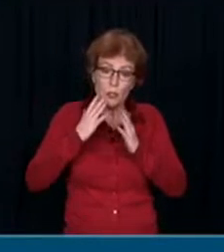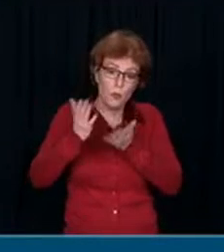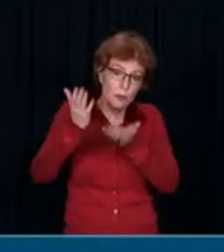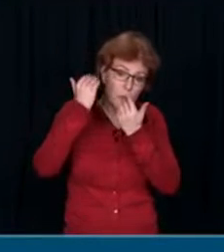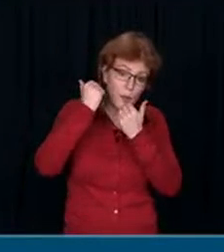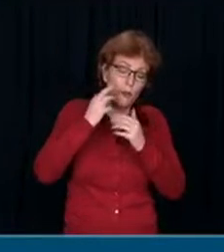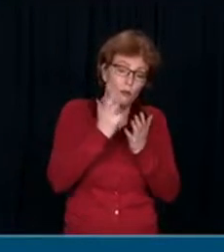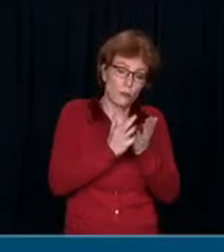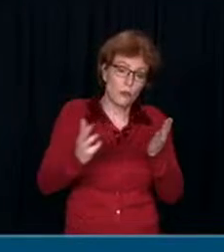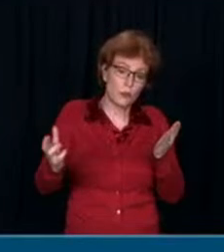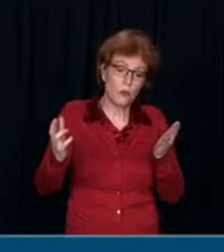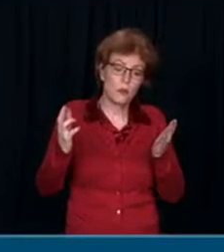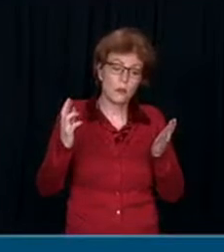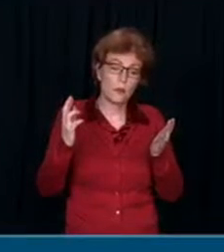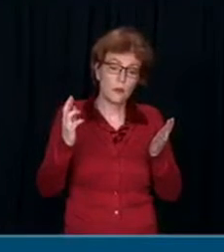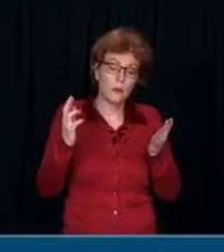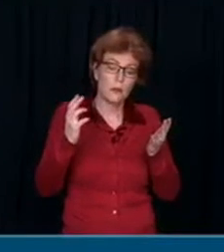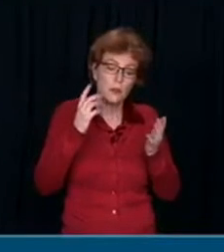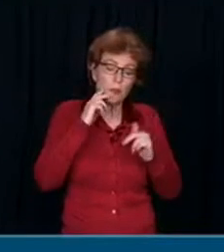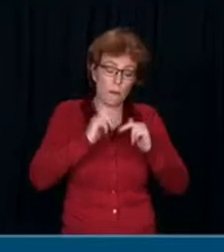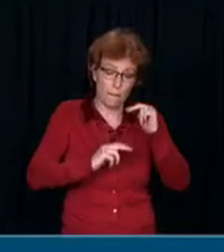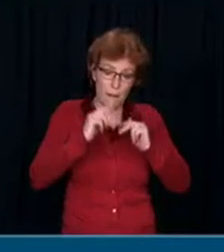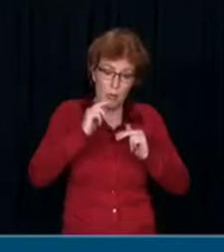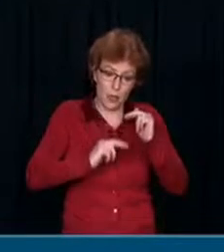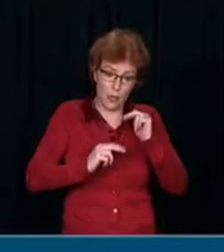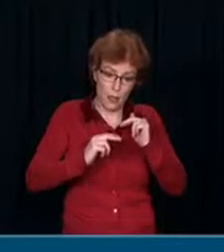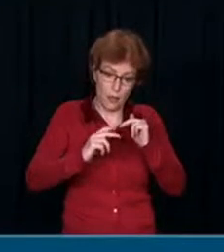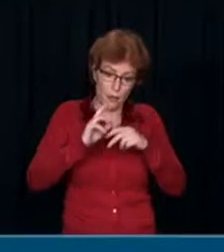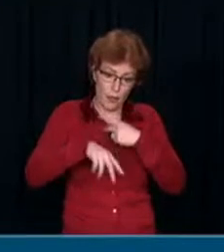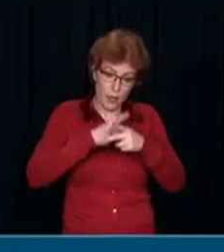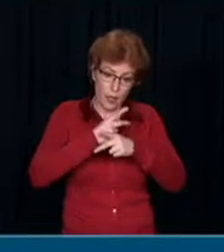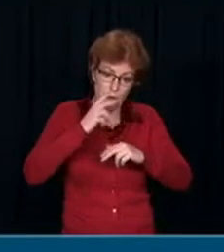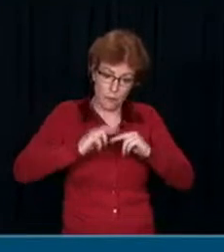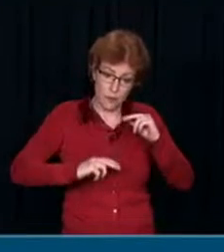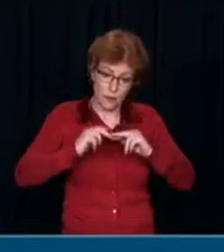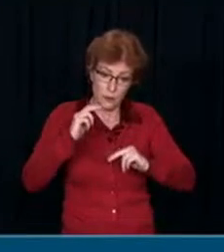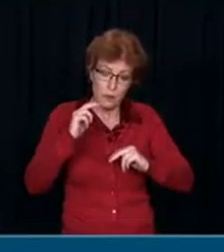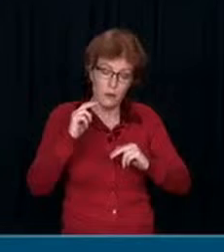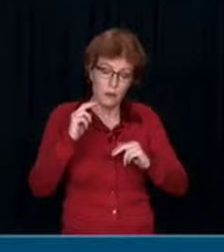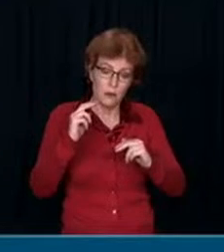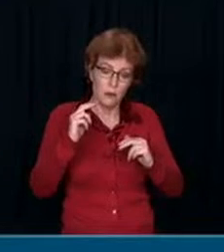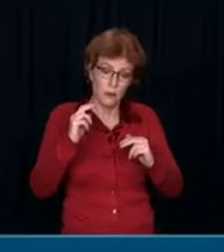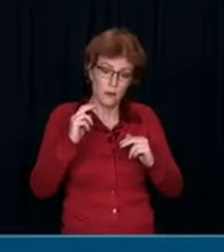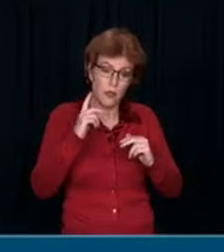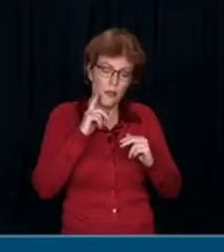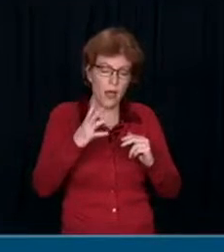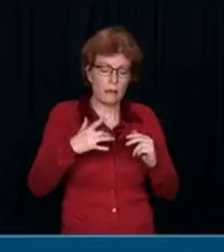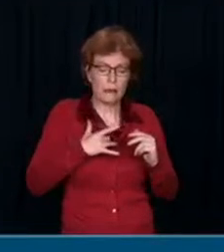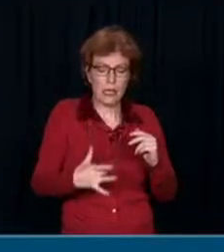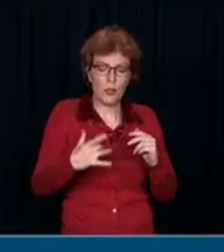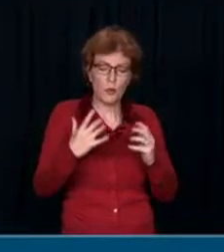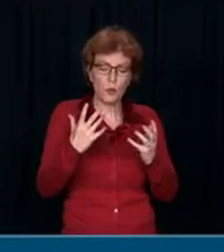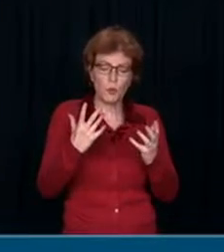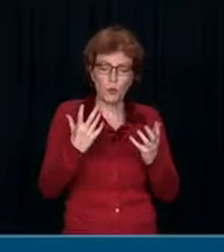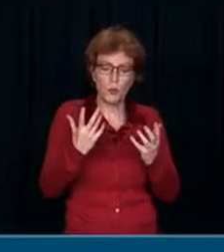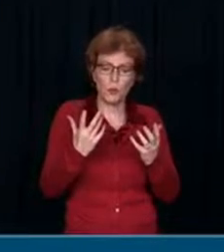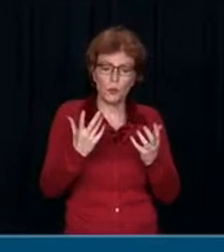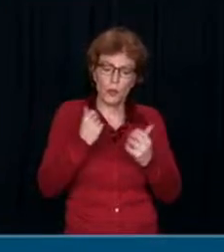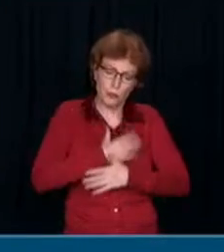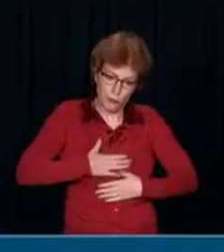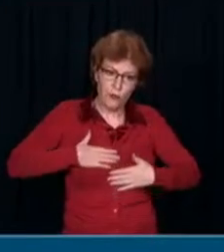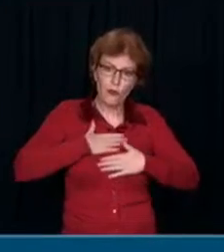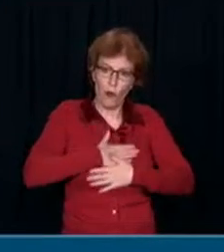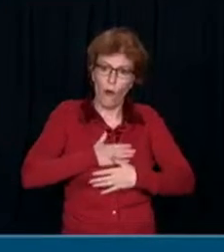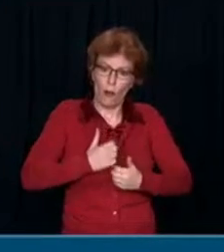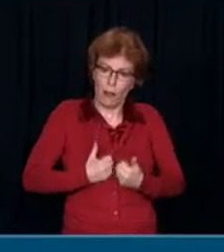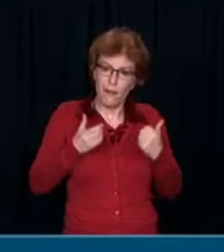some of those resources to build those types of facilities, they're more likely to enjoy